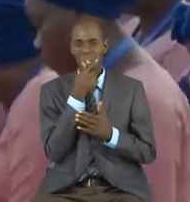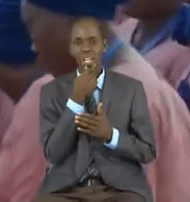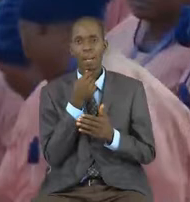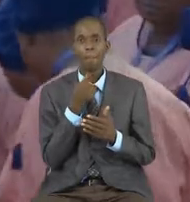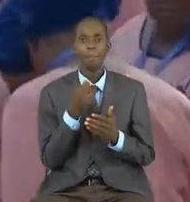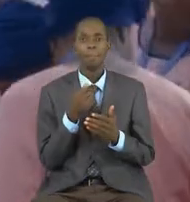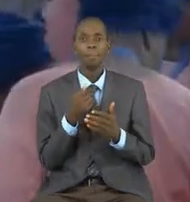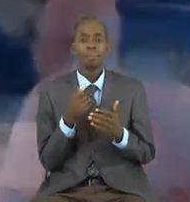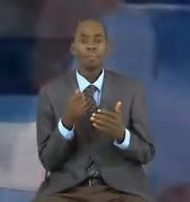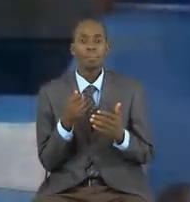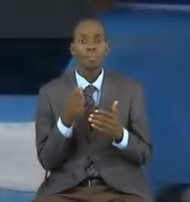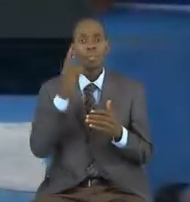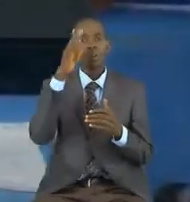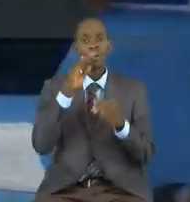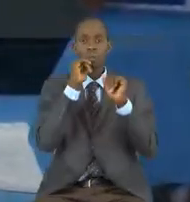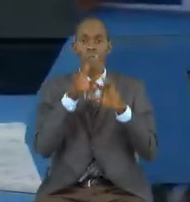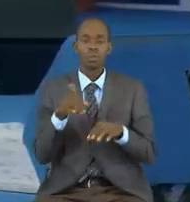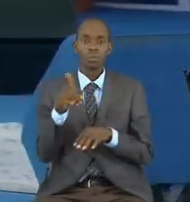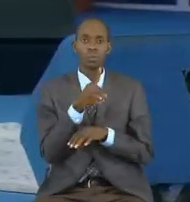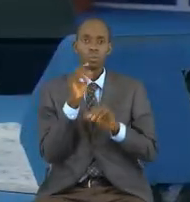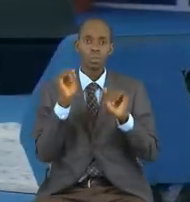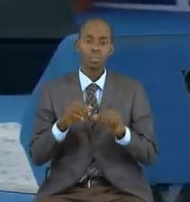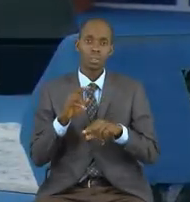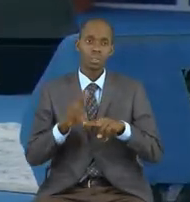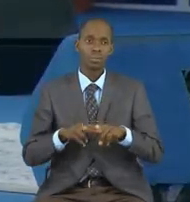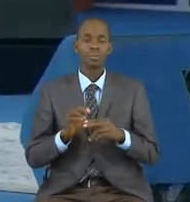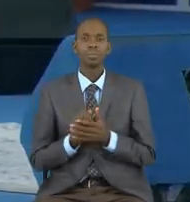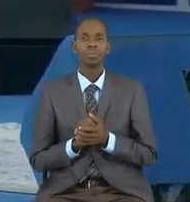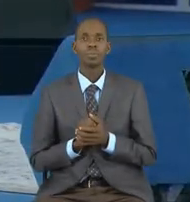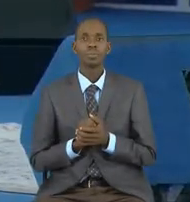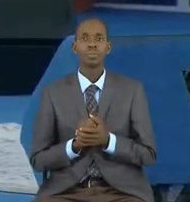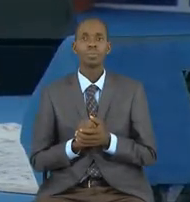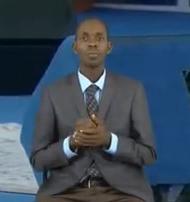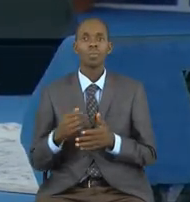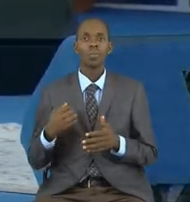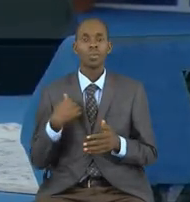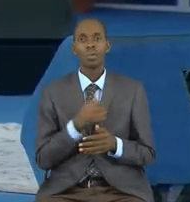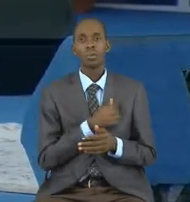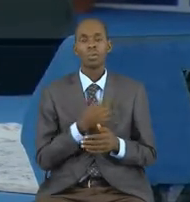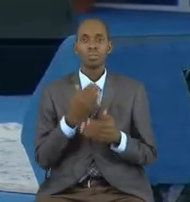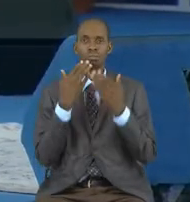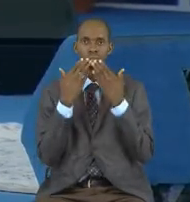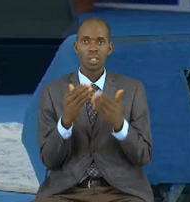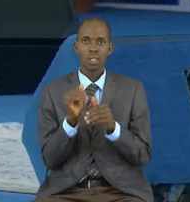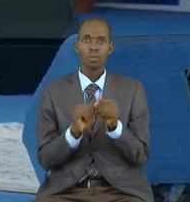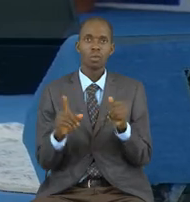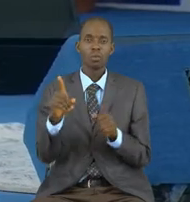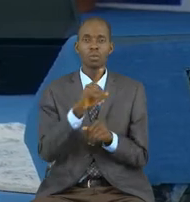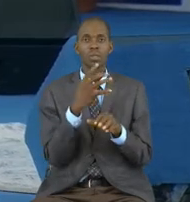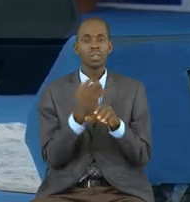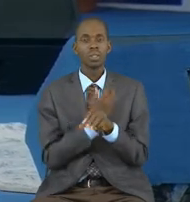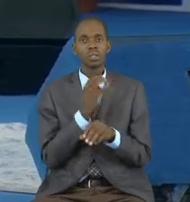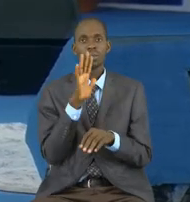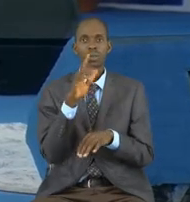God bless you. You can sit down. We appreciate every one of you taking the time out